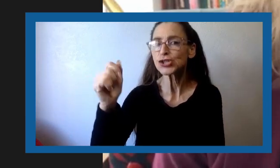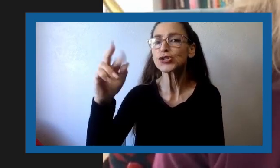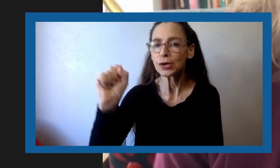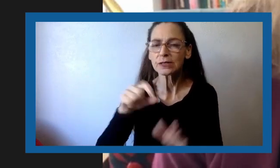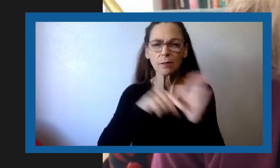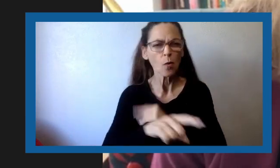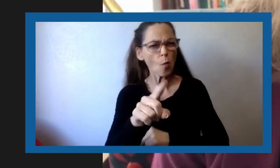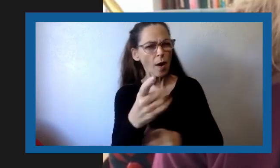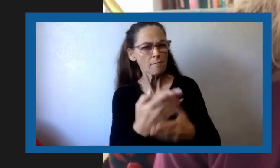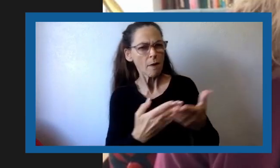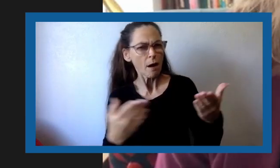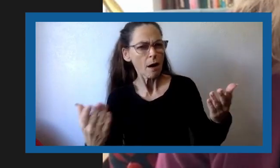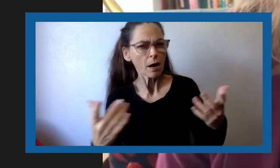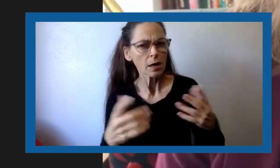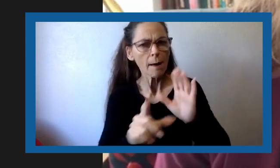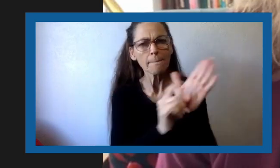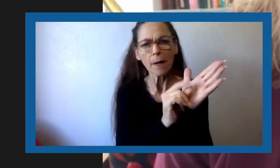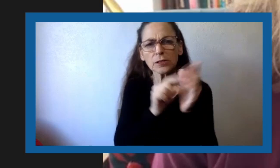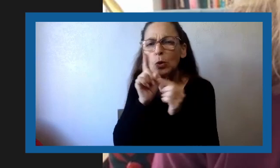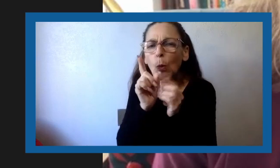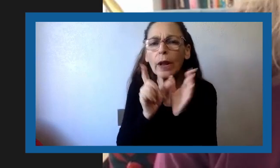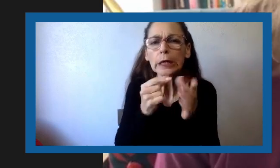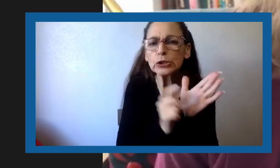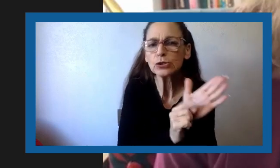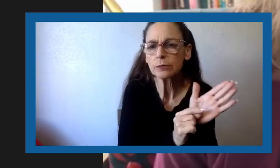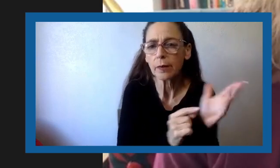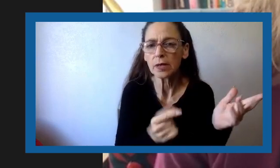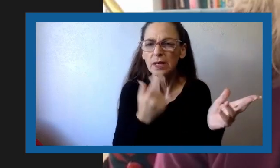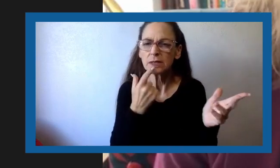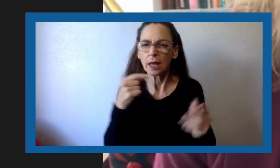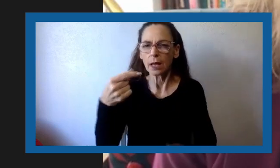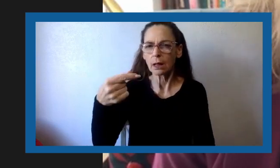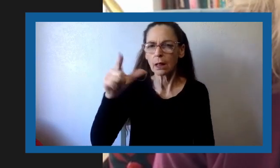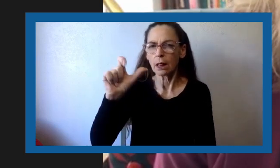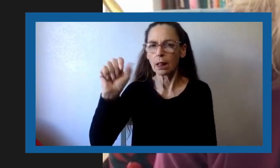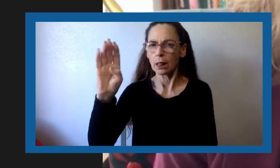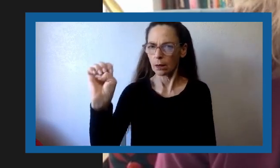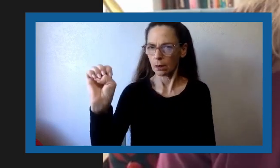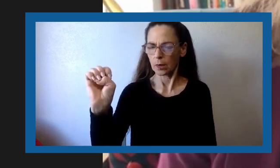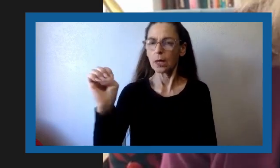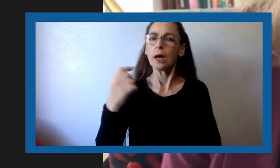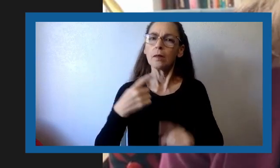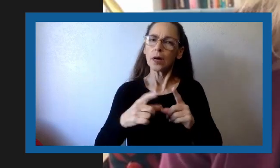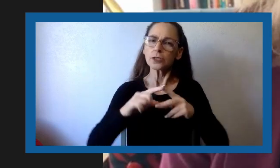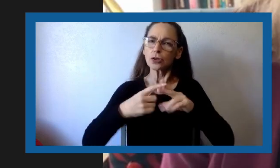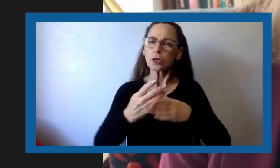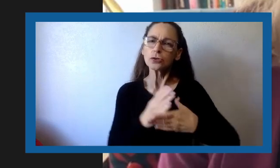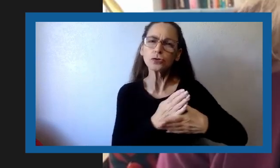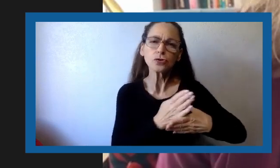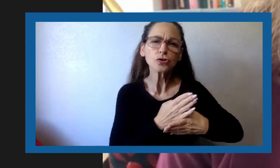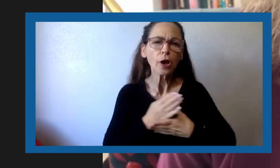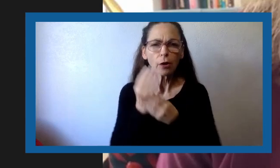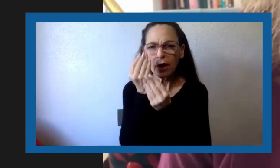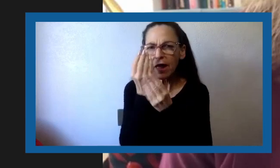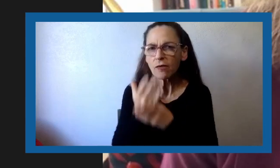one piece that had been published in one of the papers. I want to say it was the Globe. But they started to share some of the